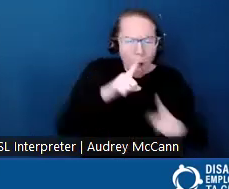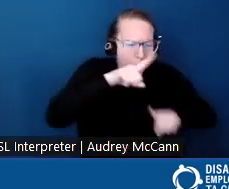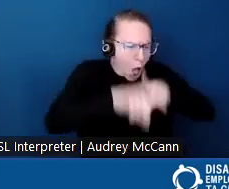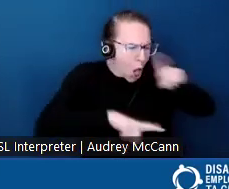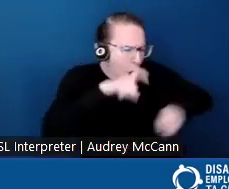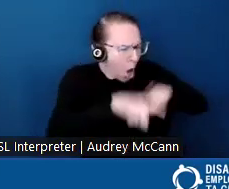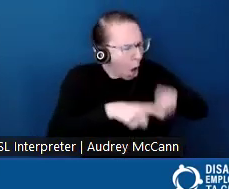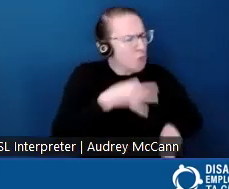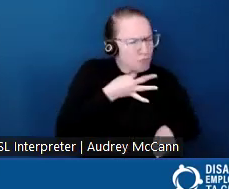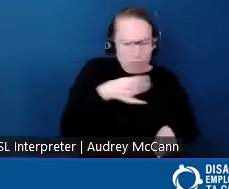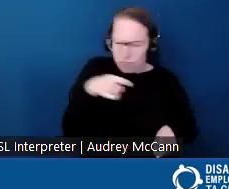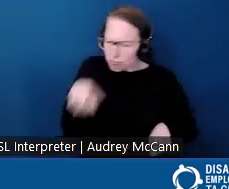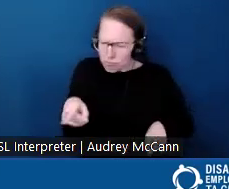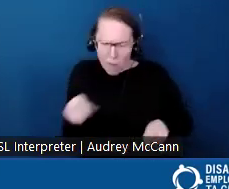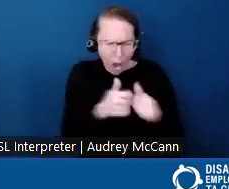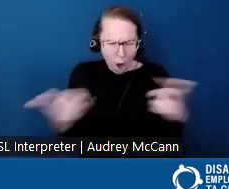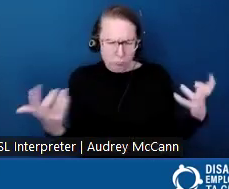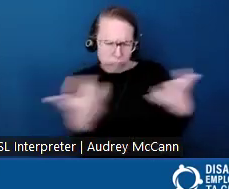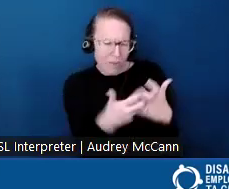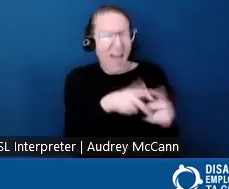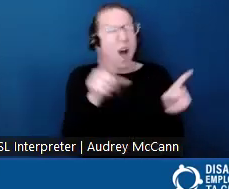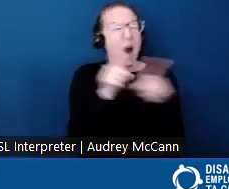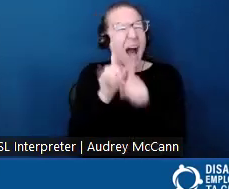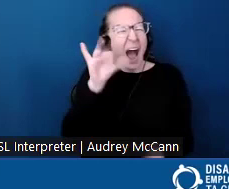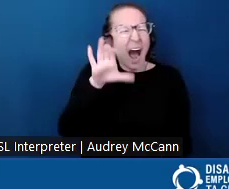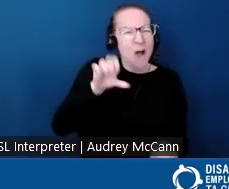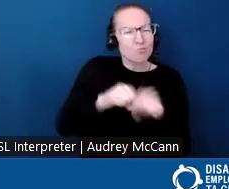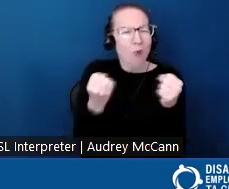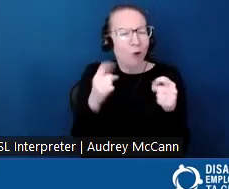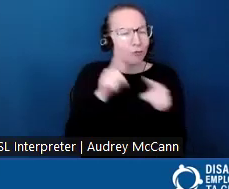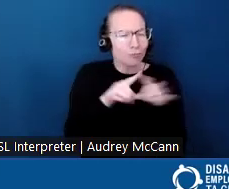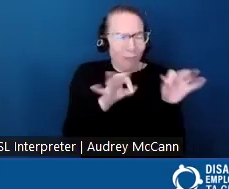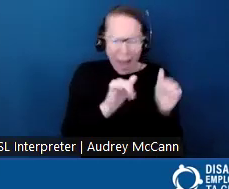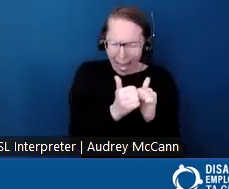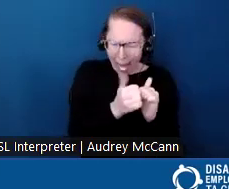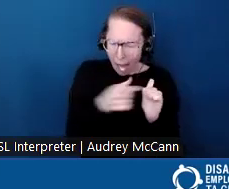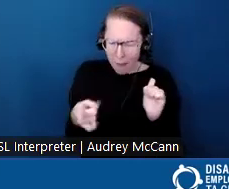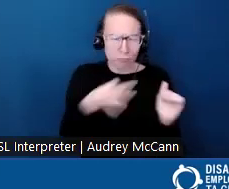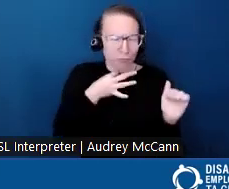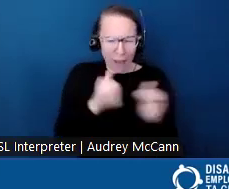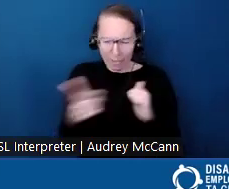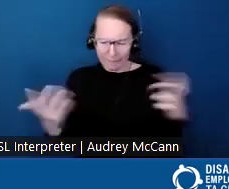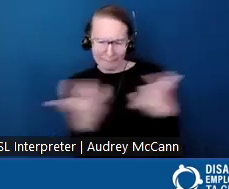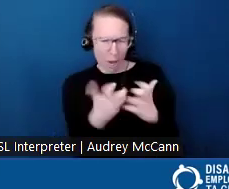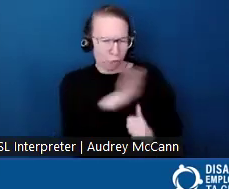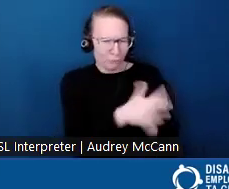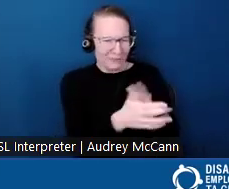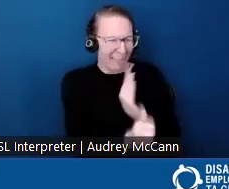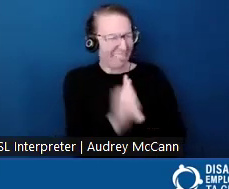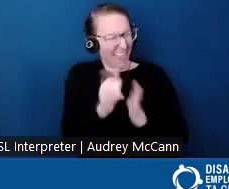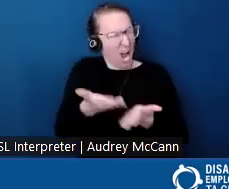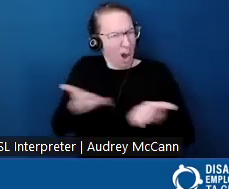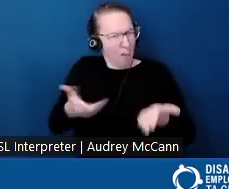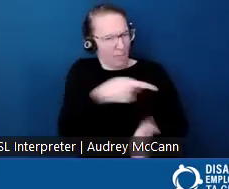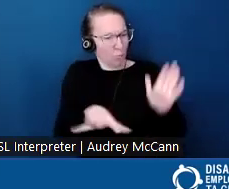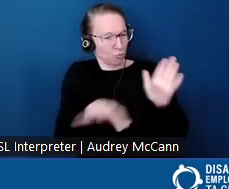basically represented their skills as an icebreaker to start conversations with those job seekers. And so the employers went